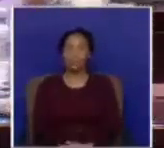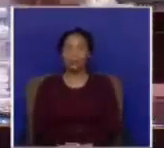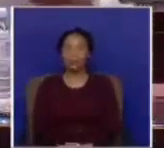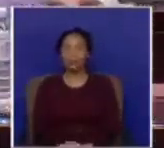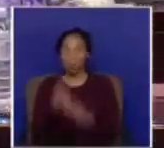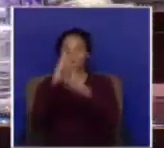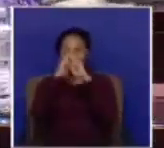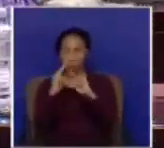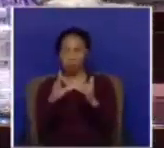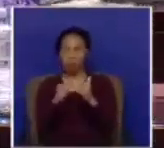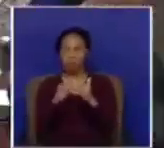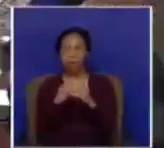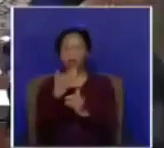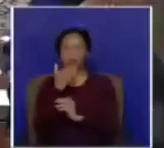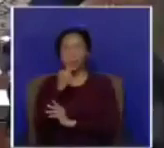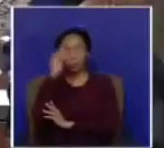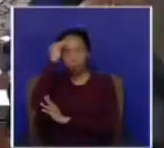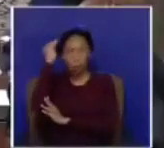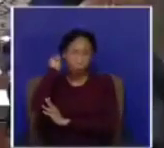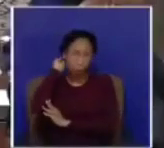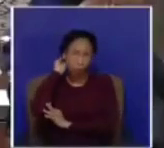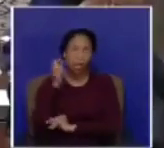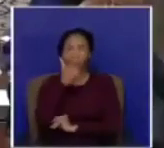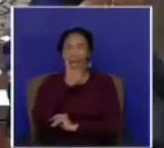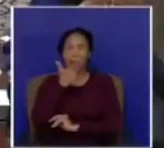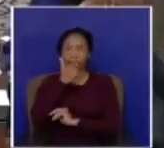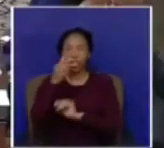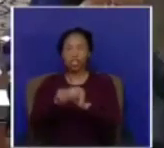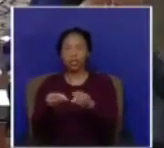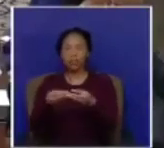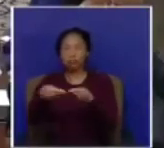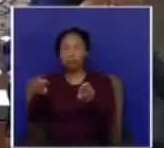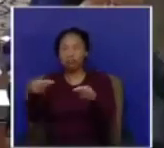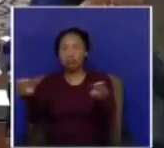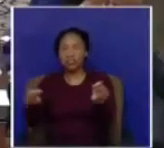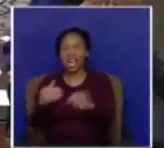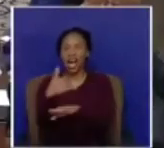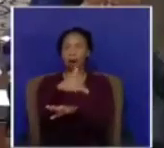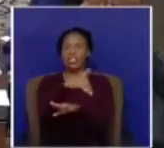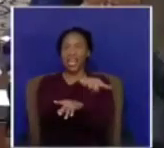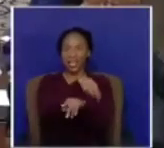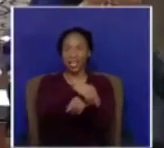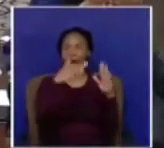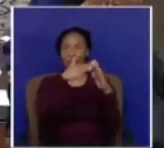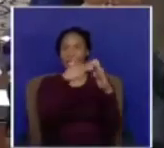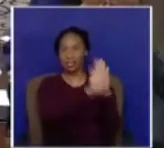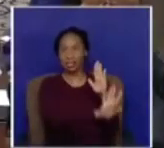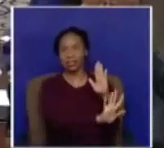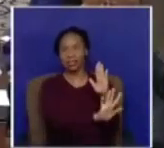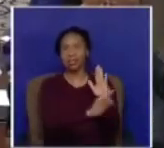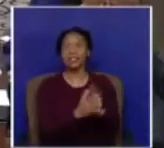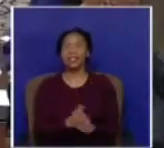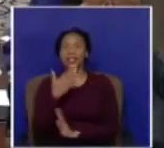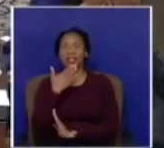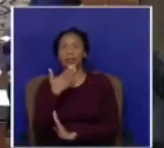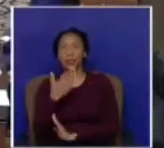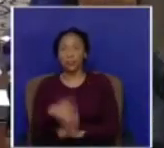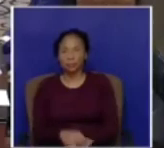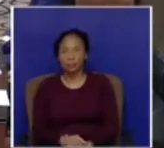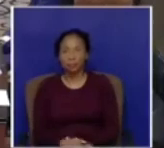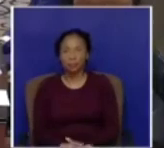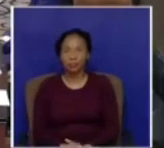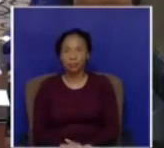Honorable members, please note that lunch will be served just outside. Just outside the foyer here. Thank you.